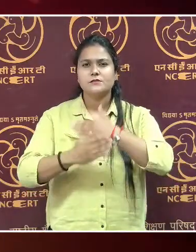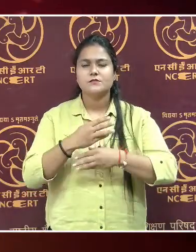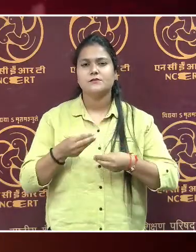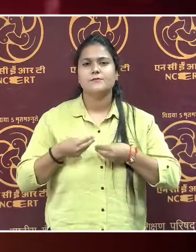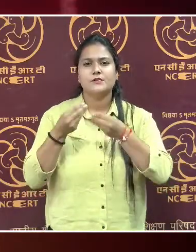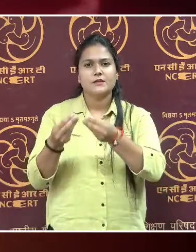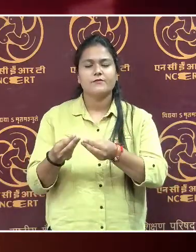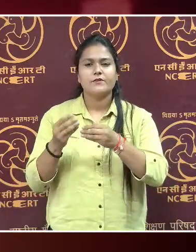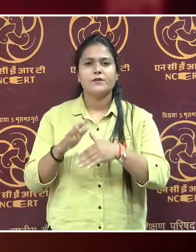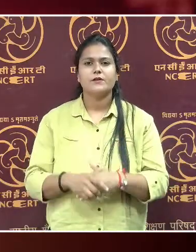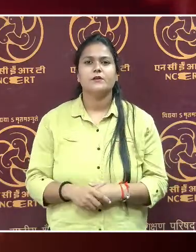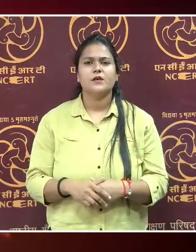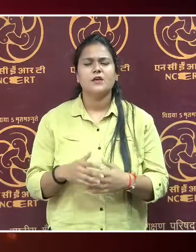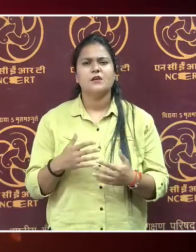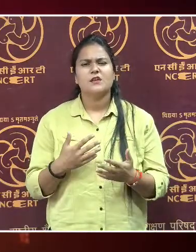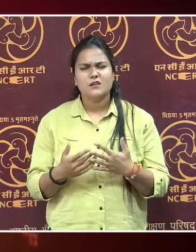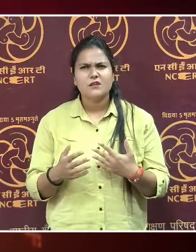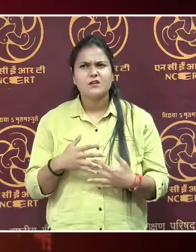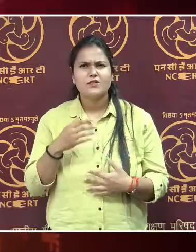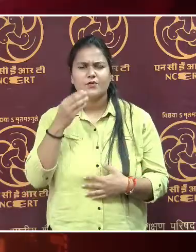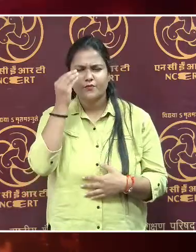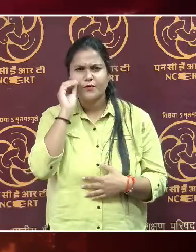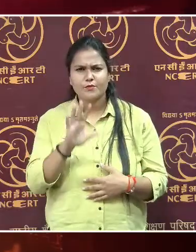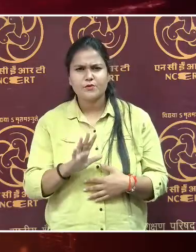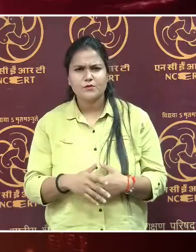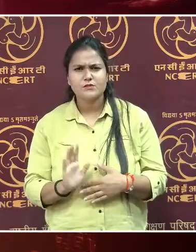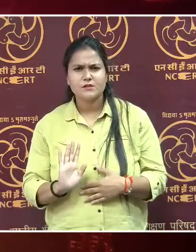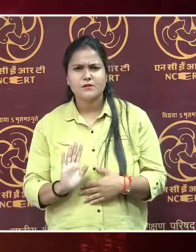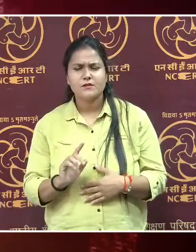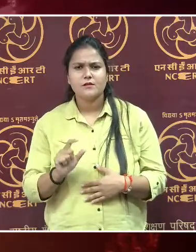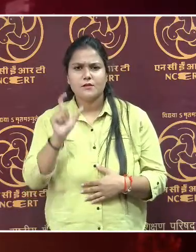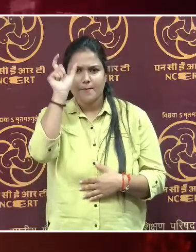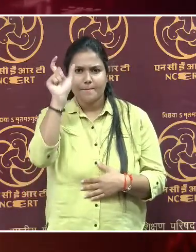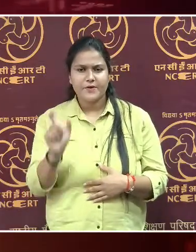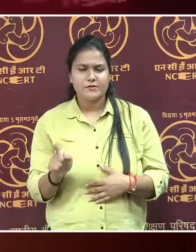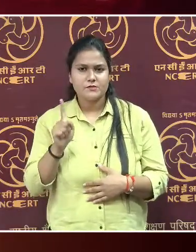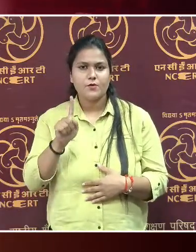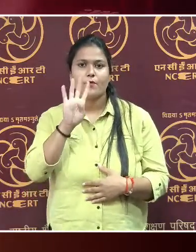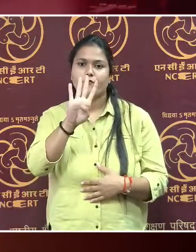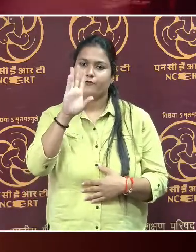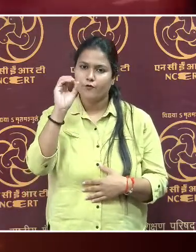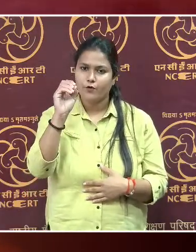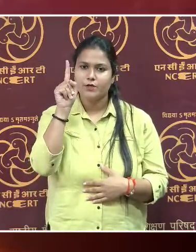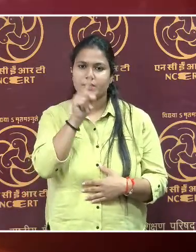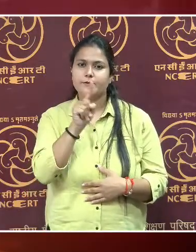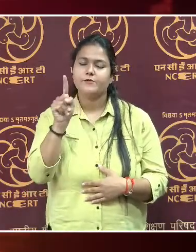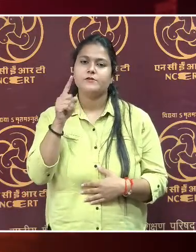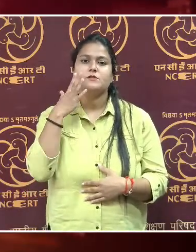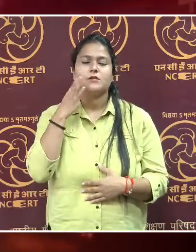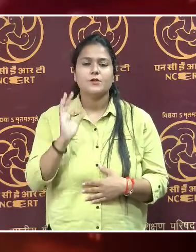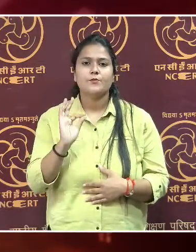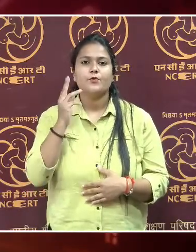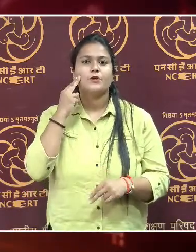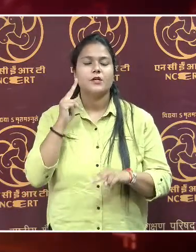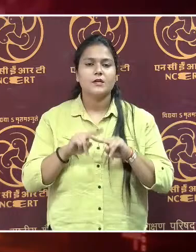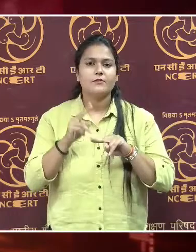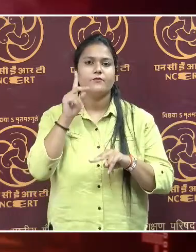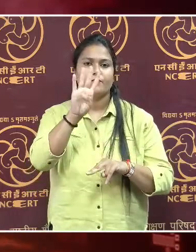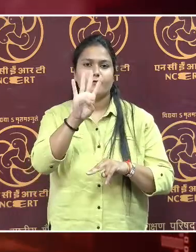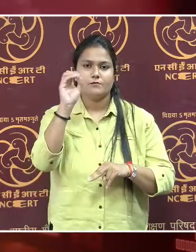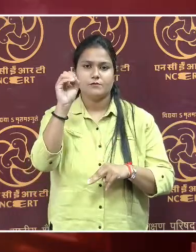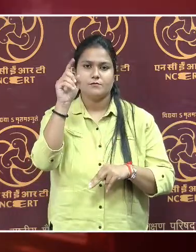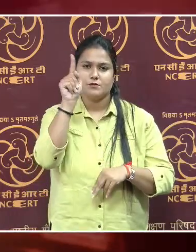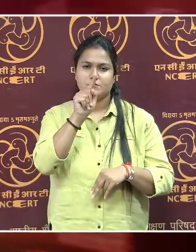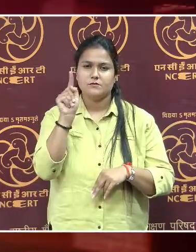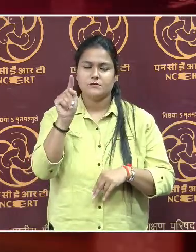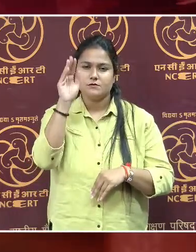have any kind of loss. I mean, the percentage should be at least 40%. So there are certain degrees. So I want to understand from you that how